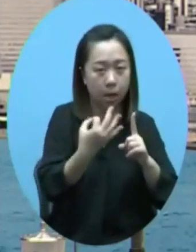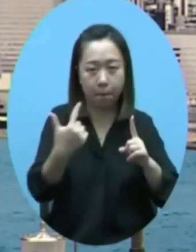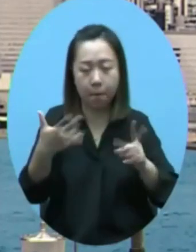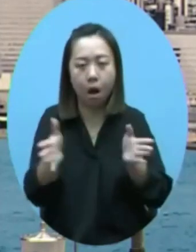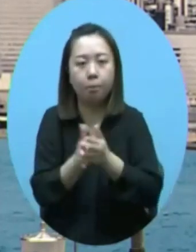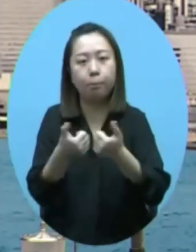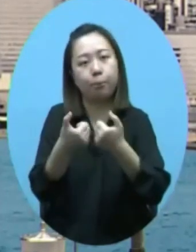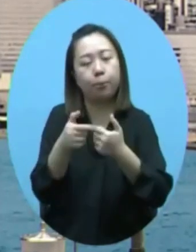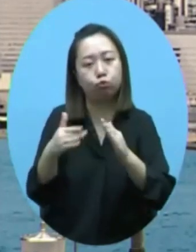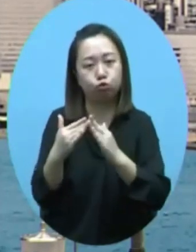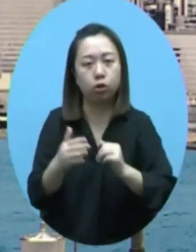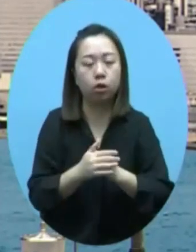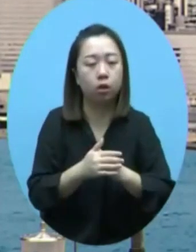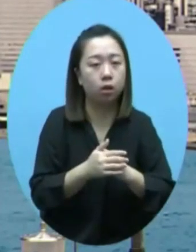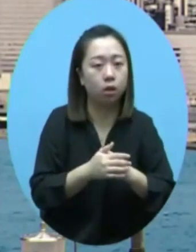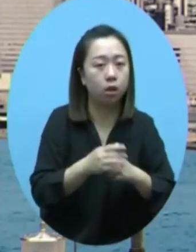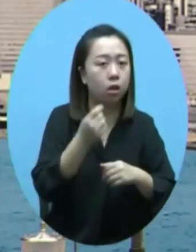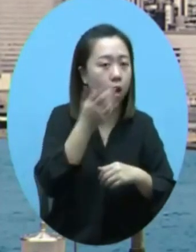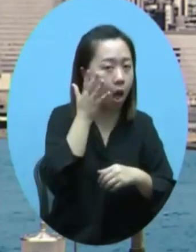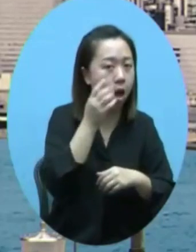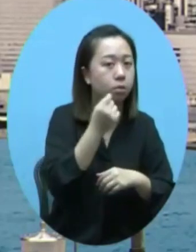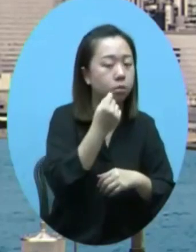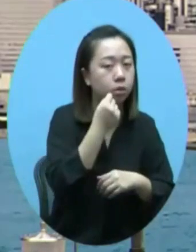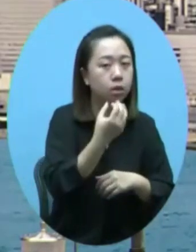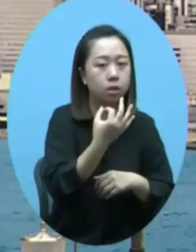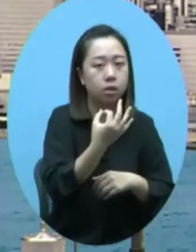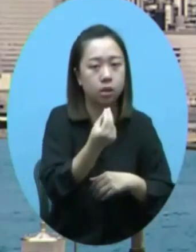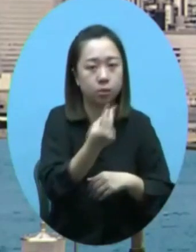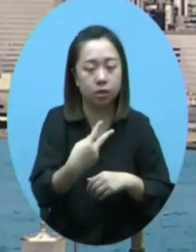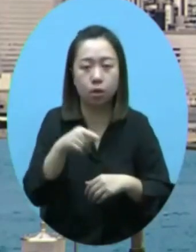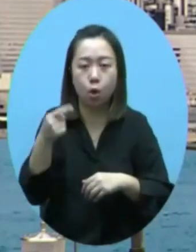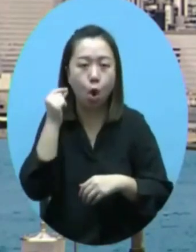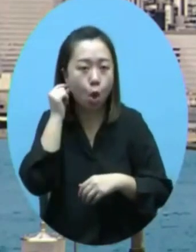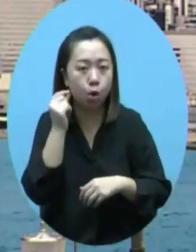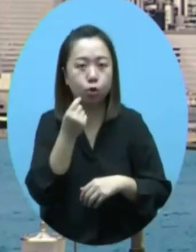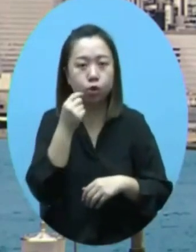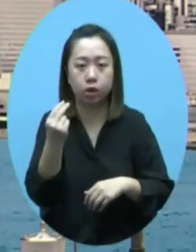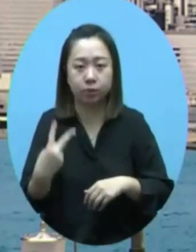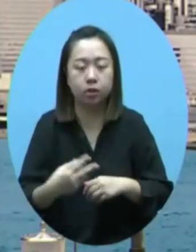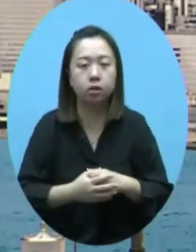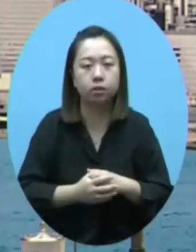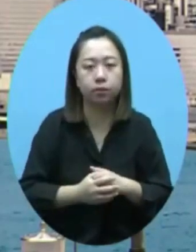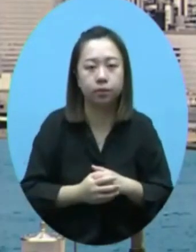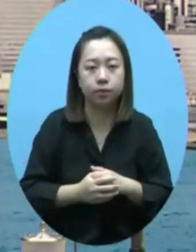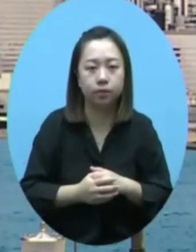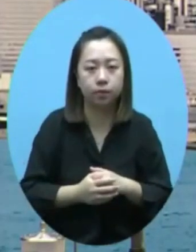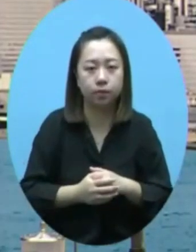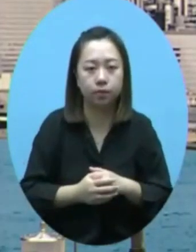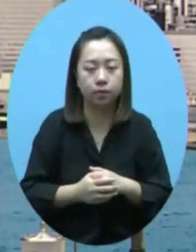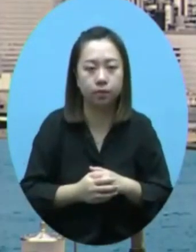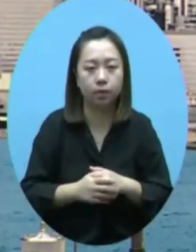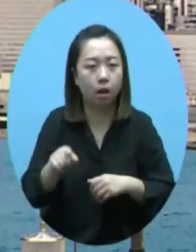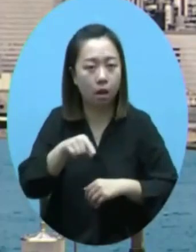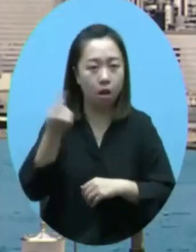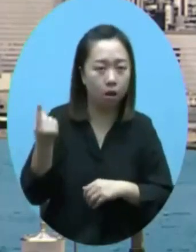but they are a couple. And 1388 is a 70-year-old man, and 1389 is